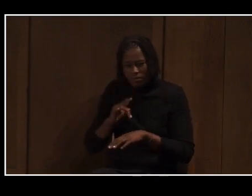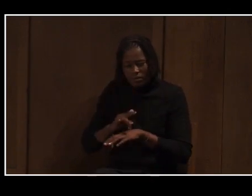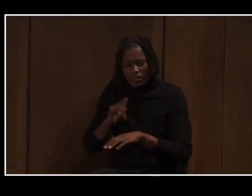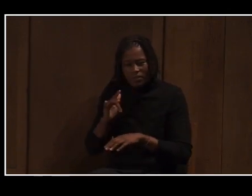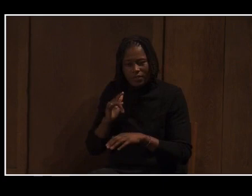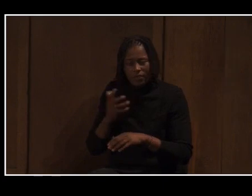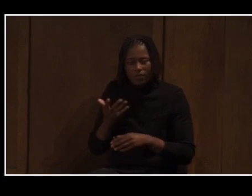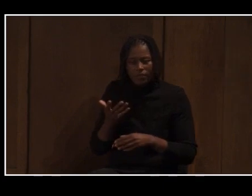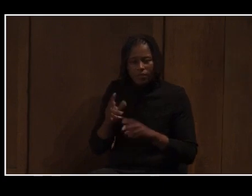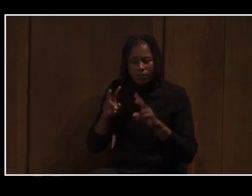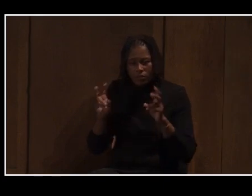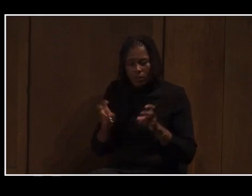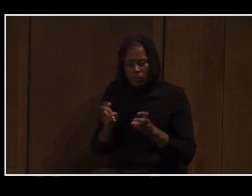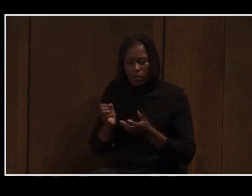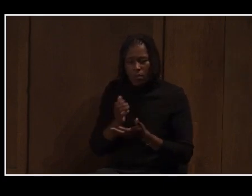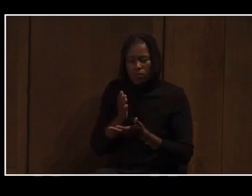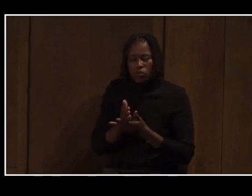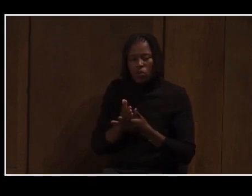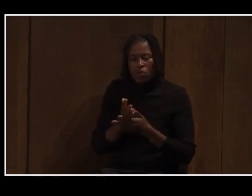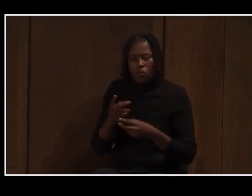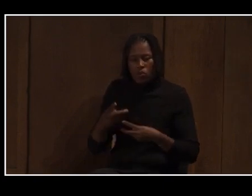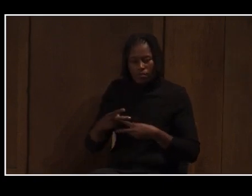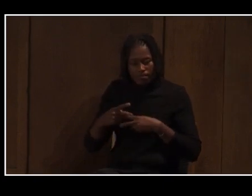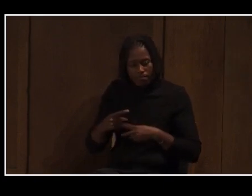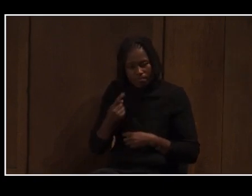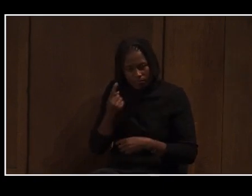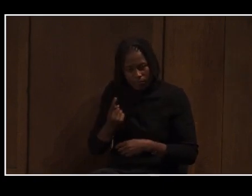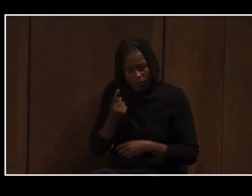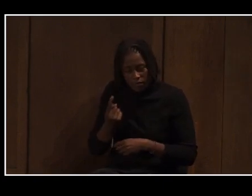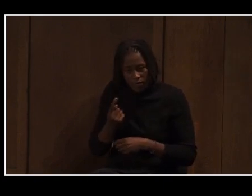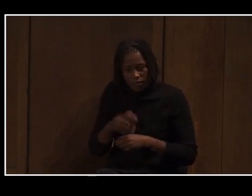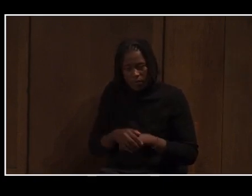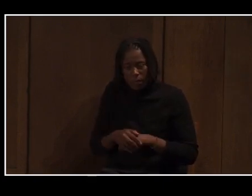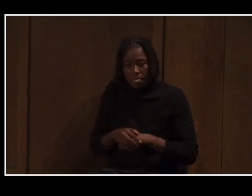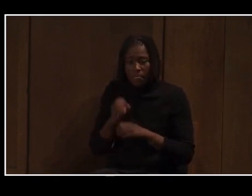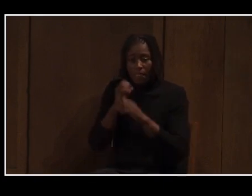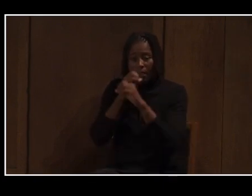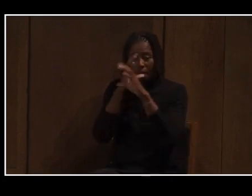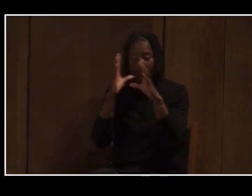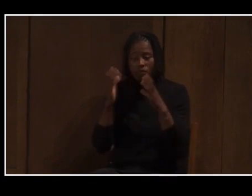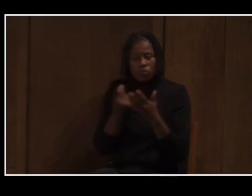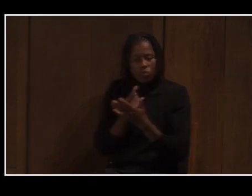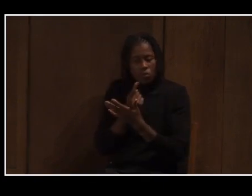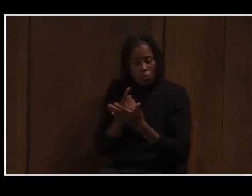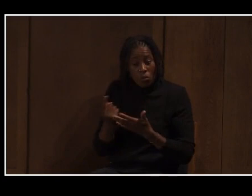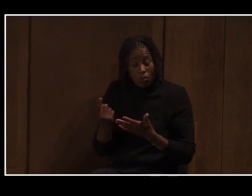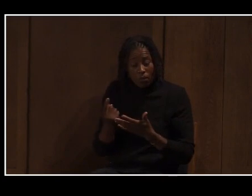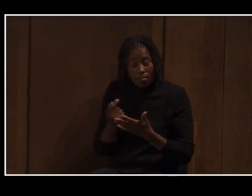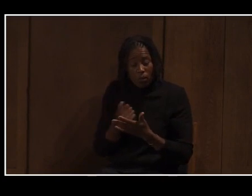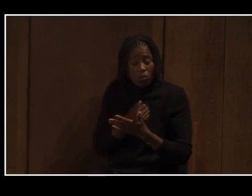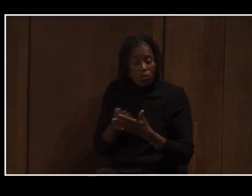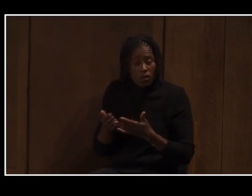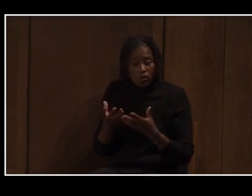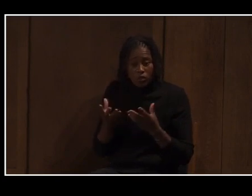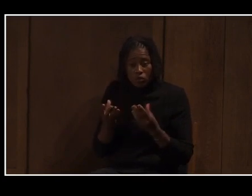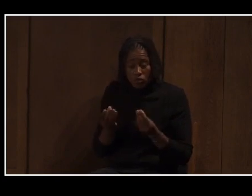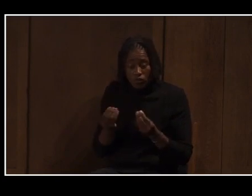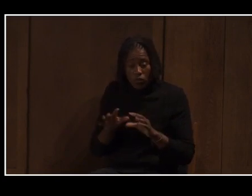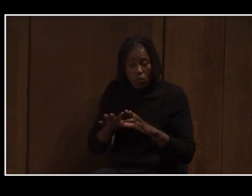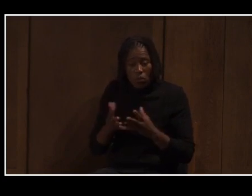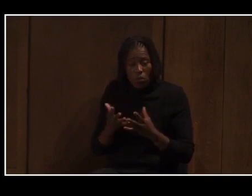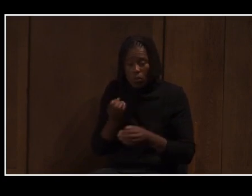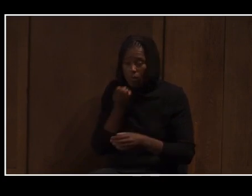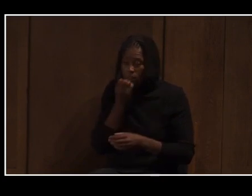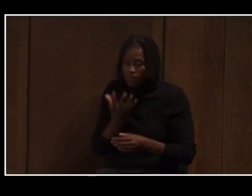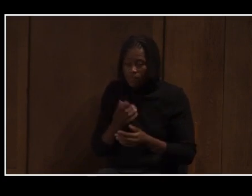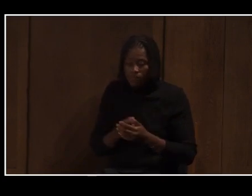yourself, including disengagement. Imagination isn't always soft or beautiful, and we, especially those doing messy change work,